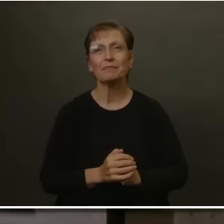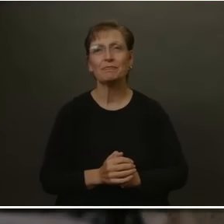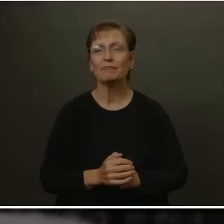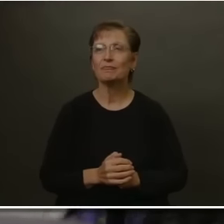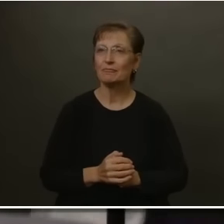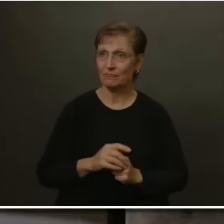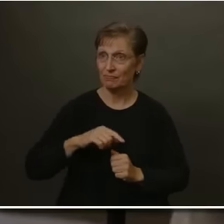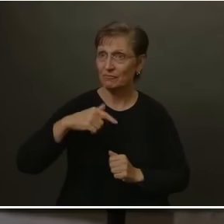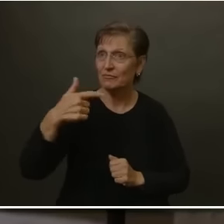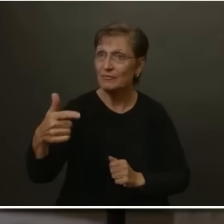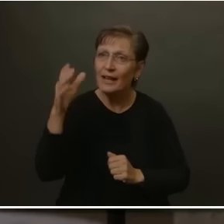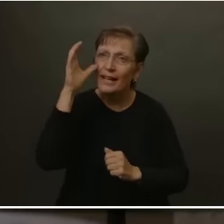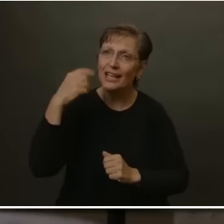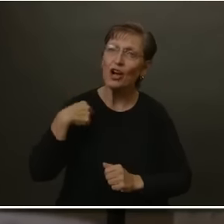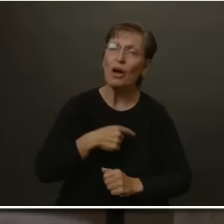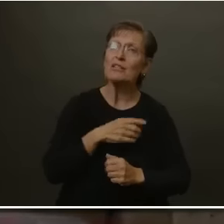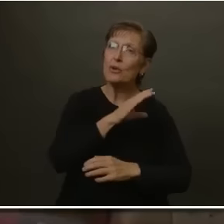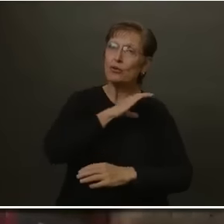Hear us, O Christ.